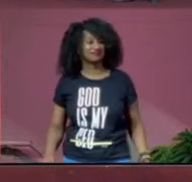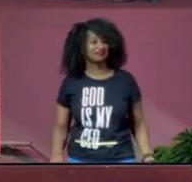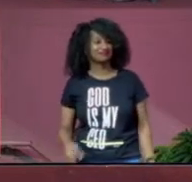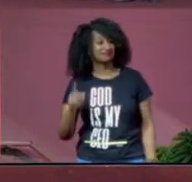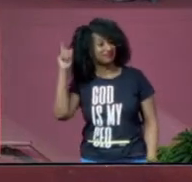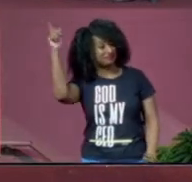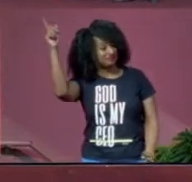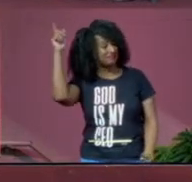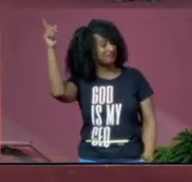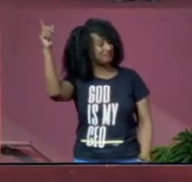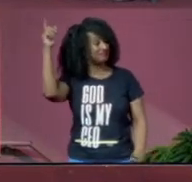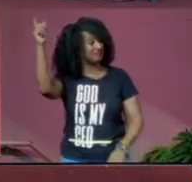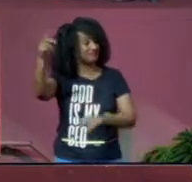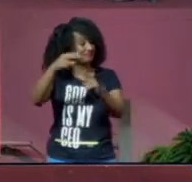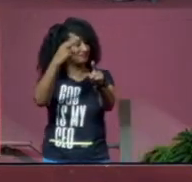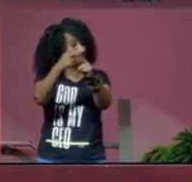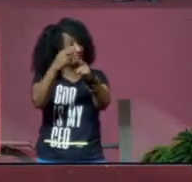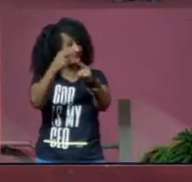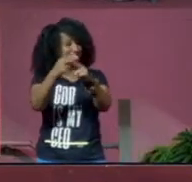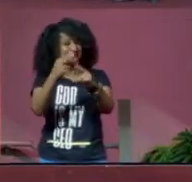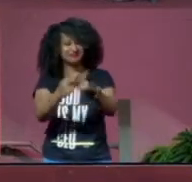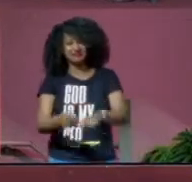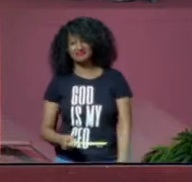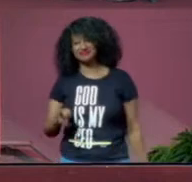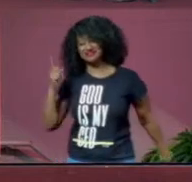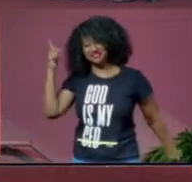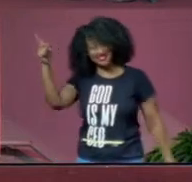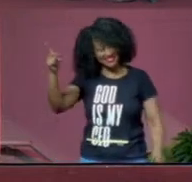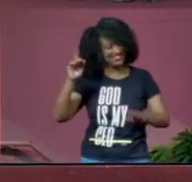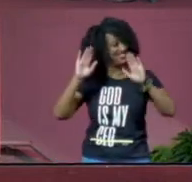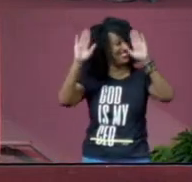bless. Oh, bless his name. He's a wonder